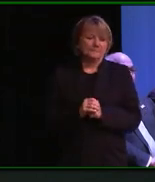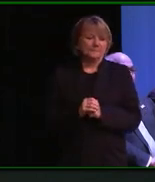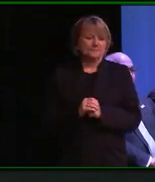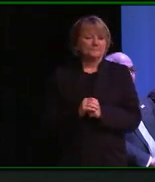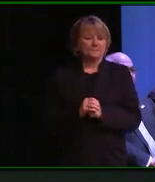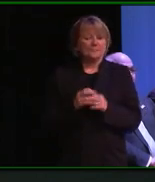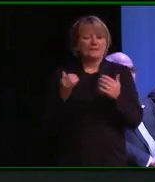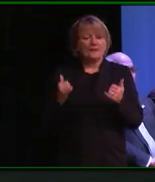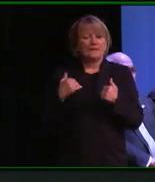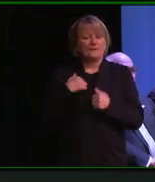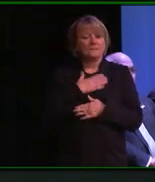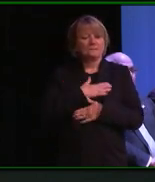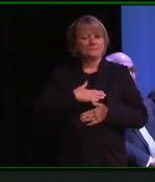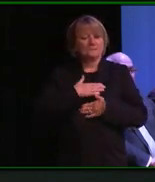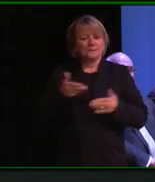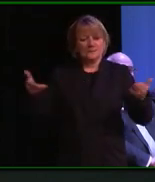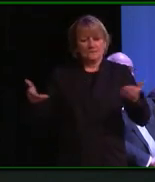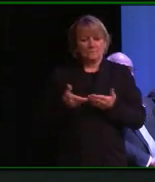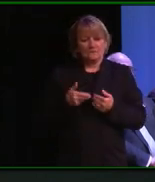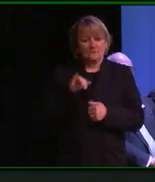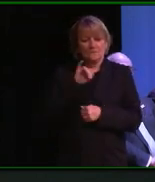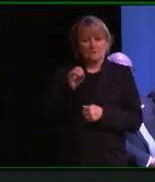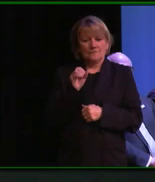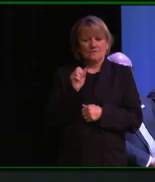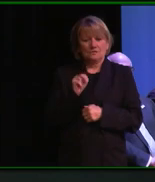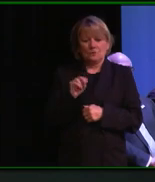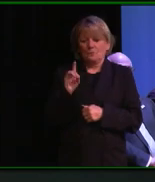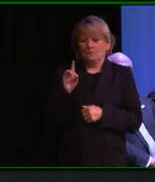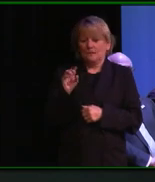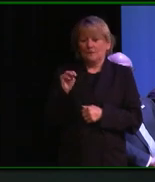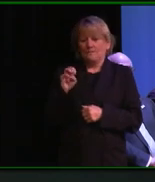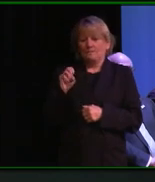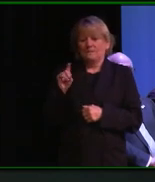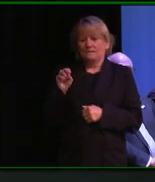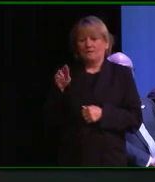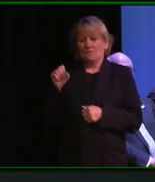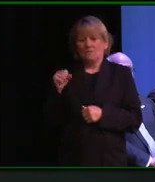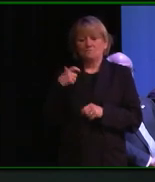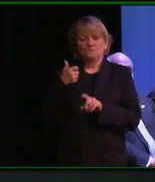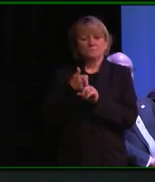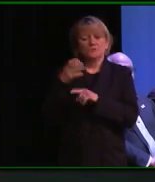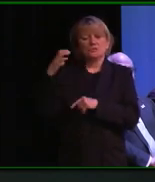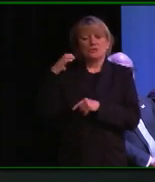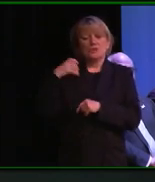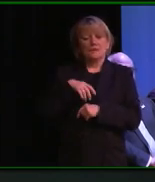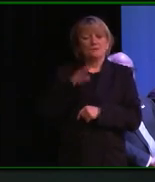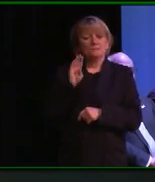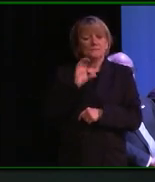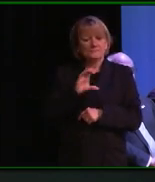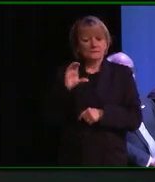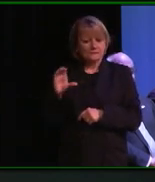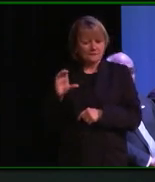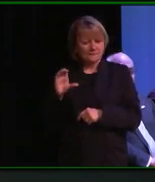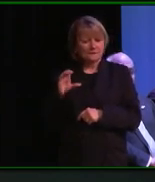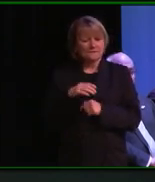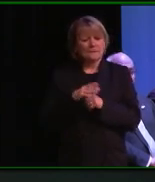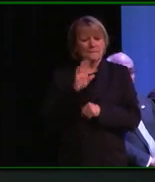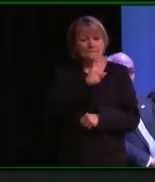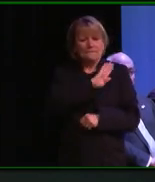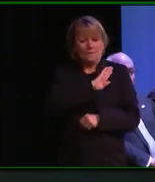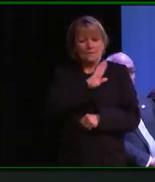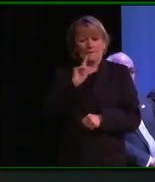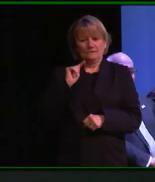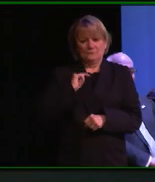is now my pleasure to introduce Joan Medeiros, Chair of the Bristol Community College Board